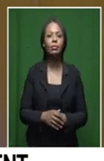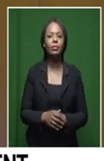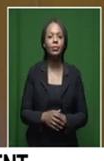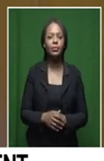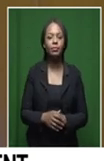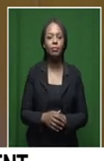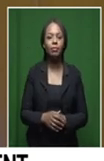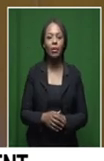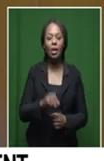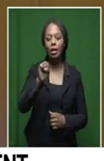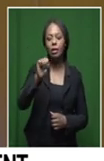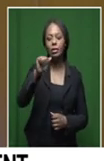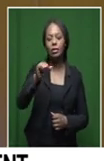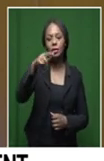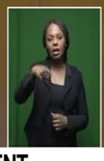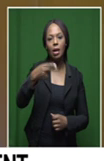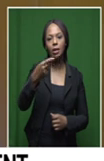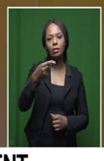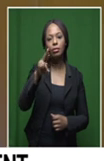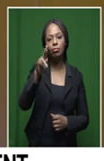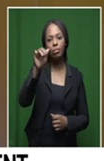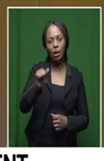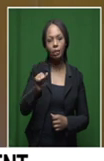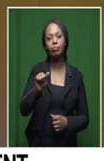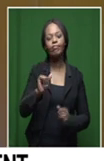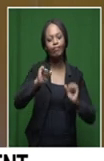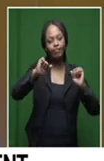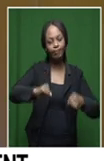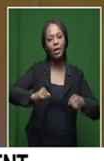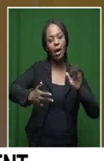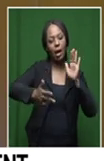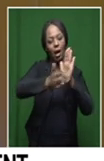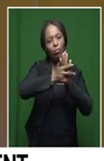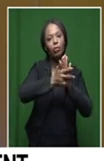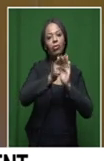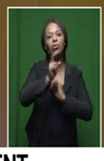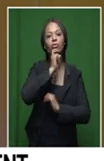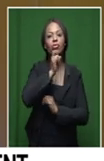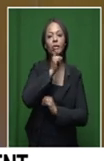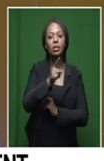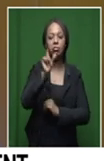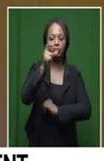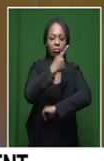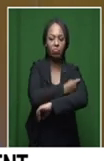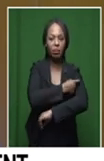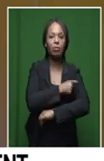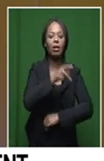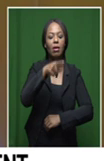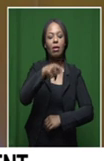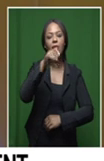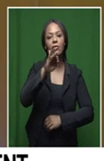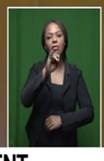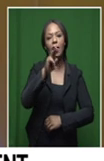recently, SAPRA approved the use of the Pfizer vaccine in teenagers. And